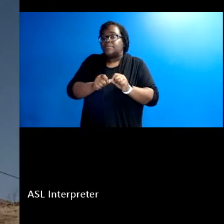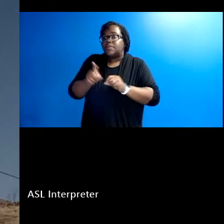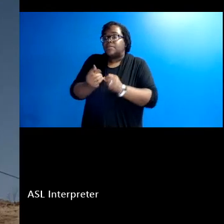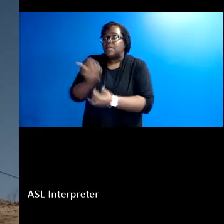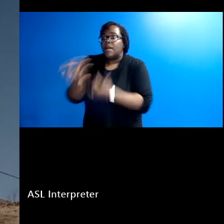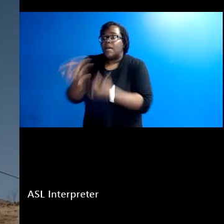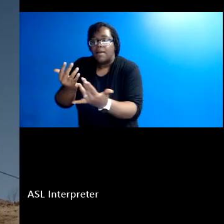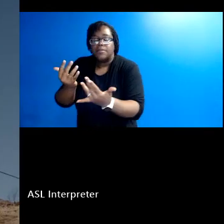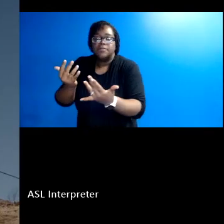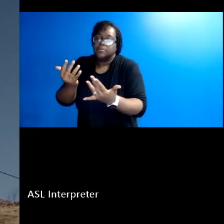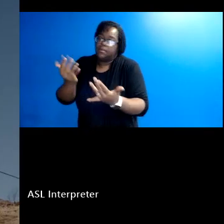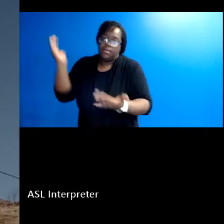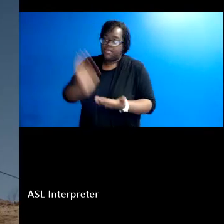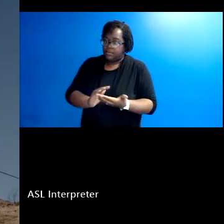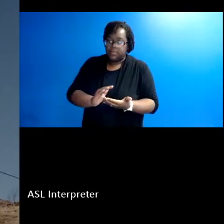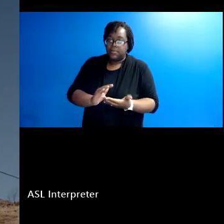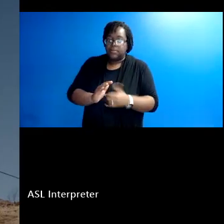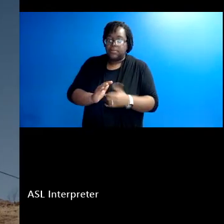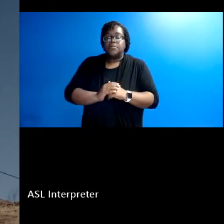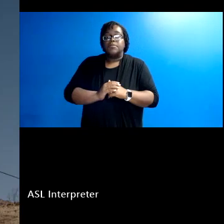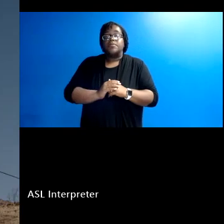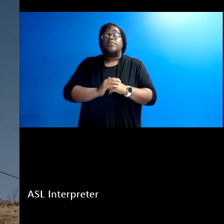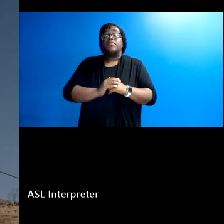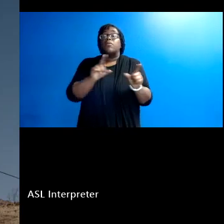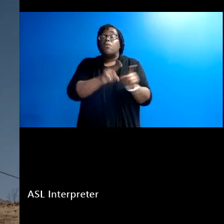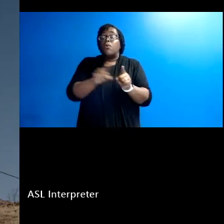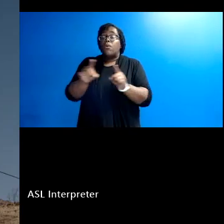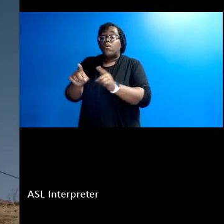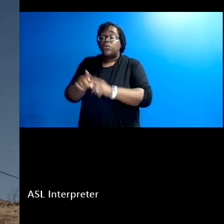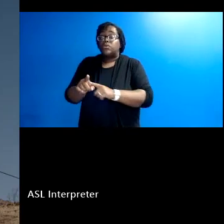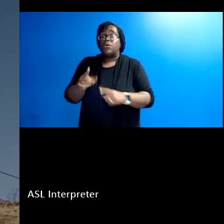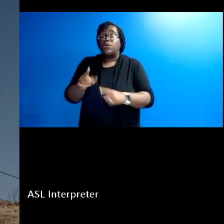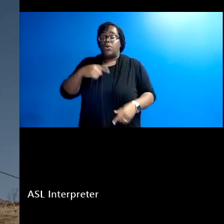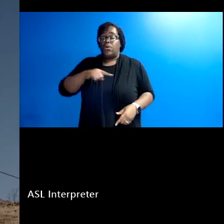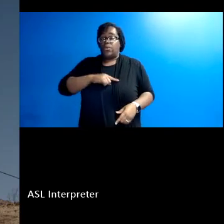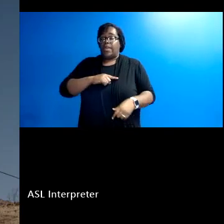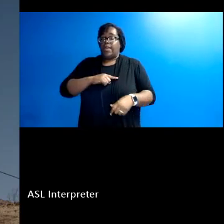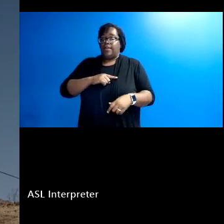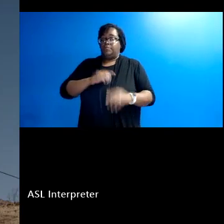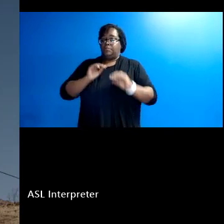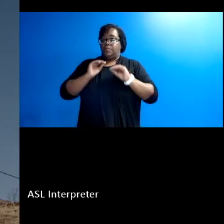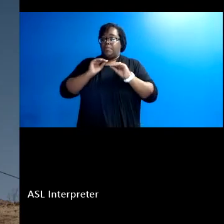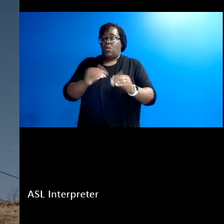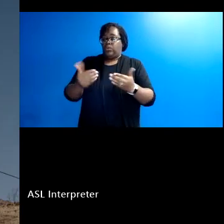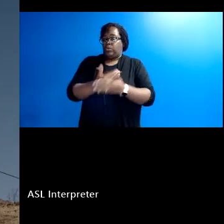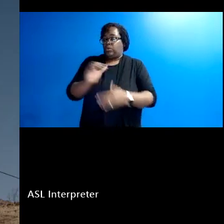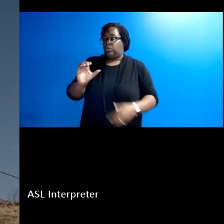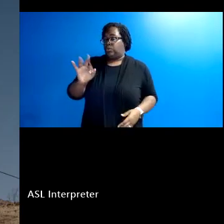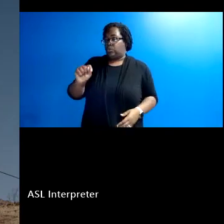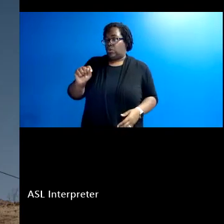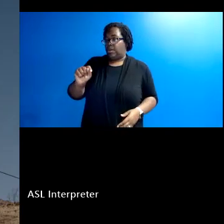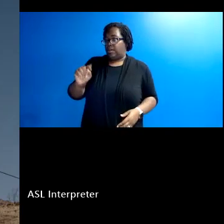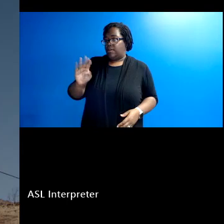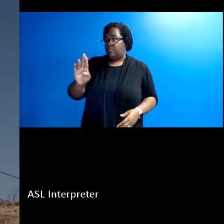result in an ignition. On top of that, we've updated what our circuit breakers, very similar to what you have at your